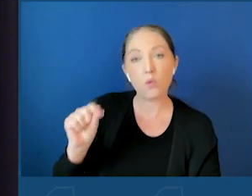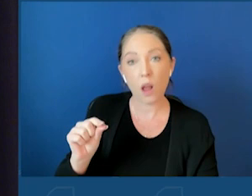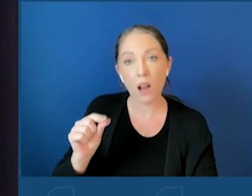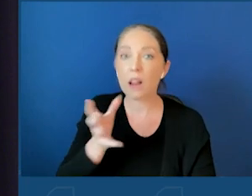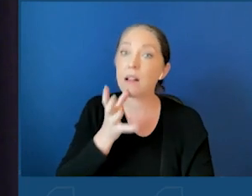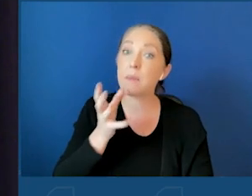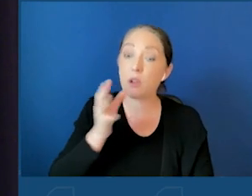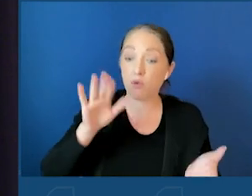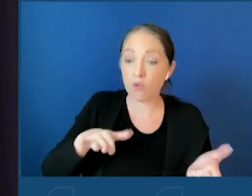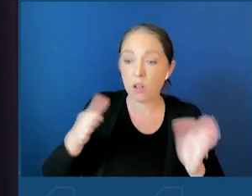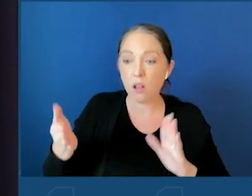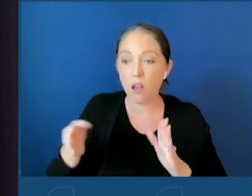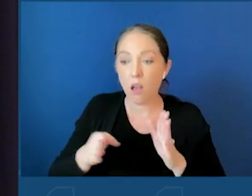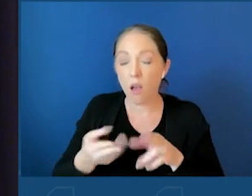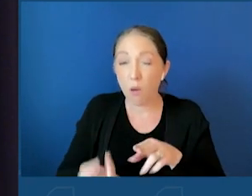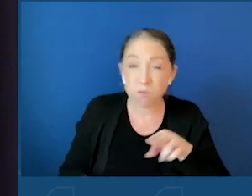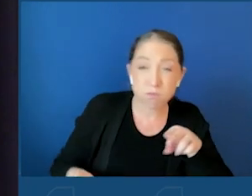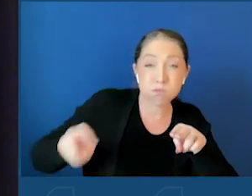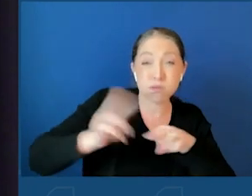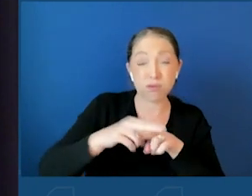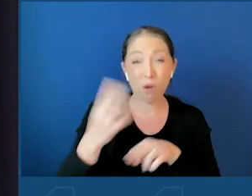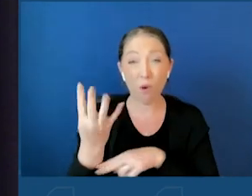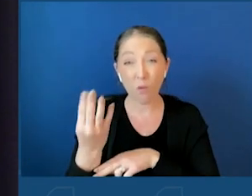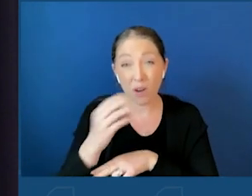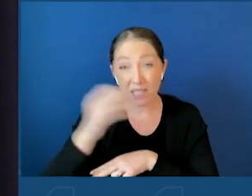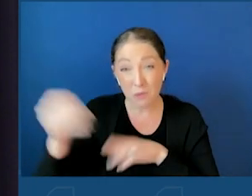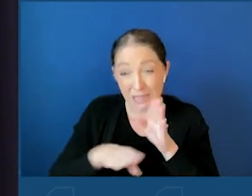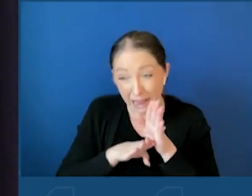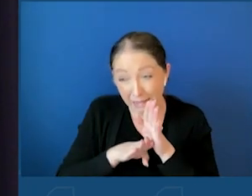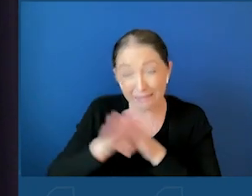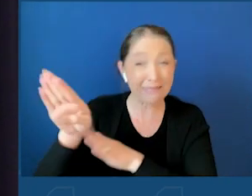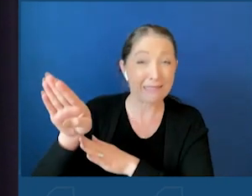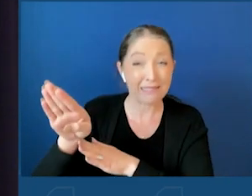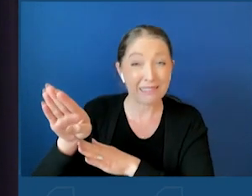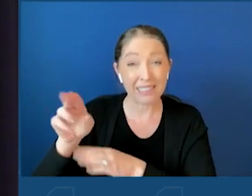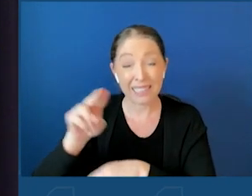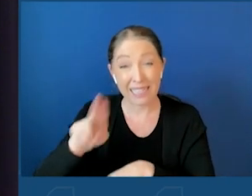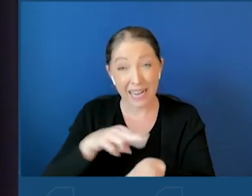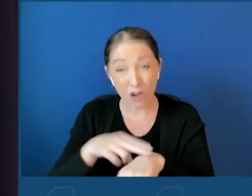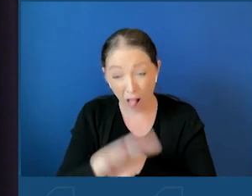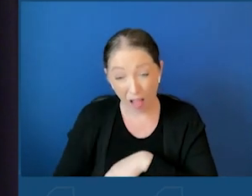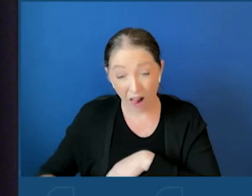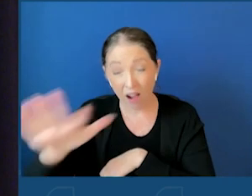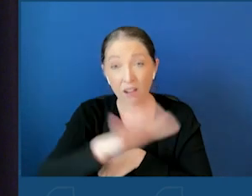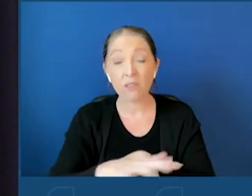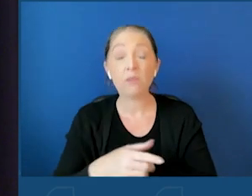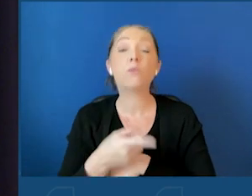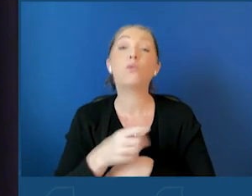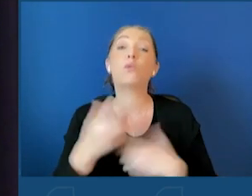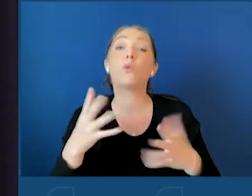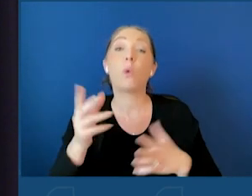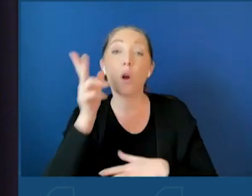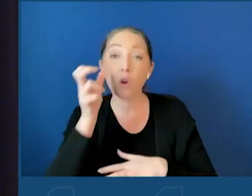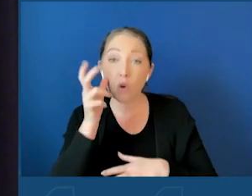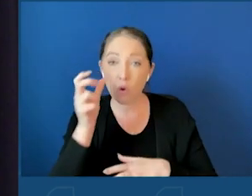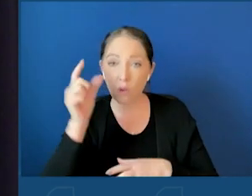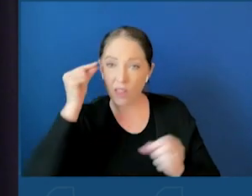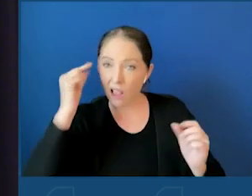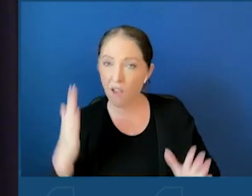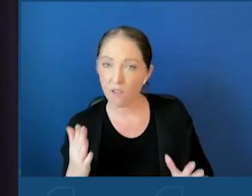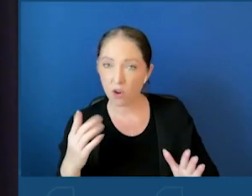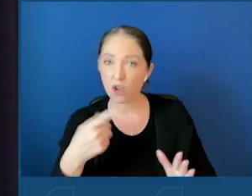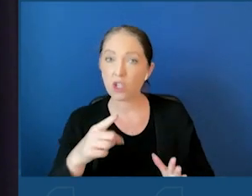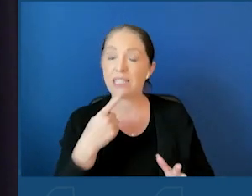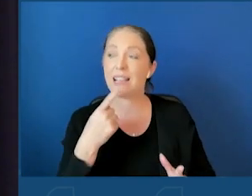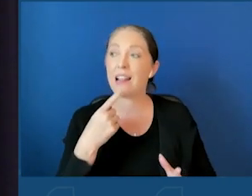by 14% nationwide. And as you heard the governor describe, Black women and brown birthing